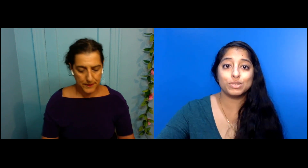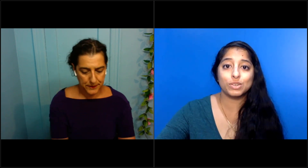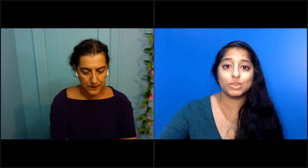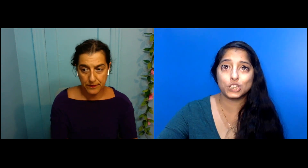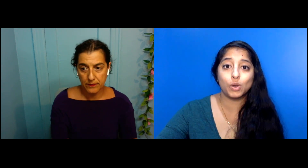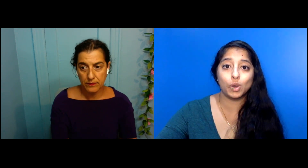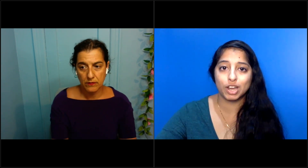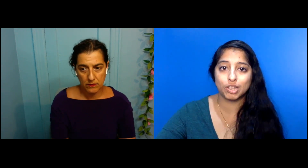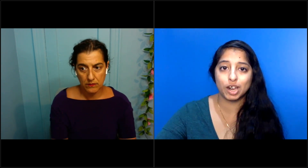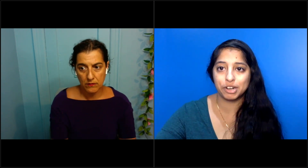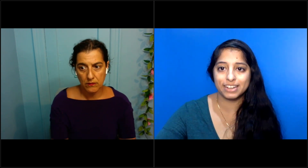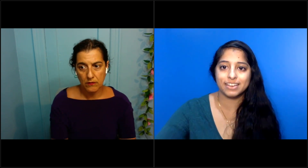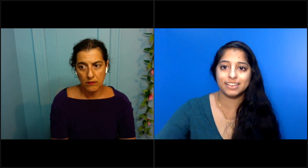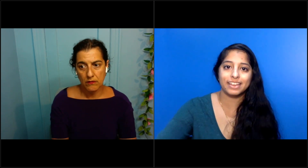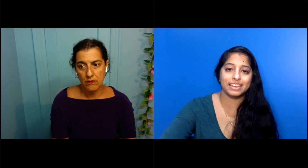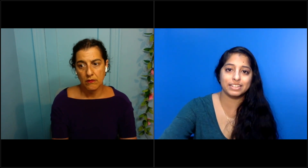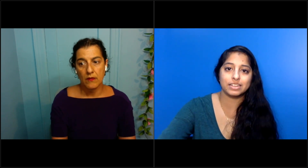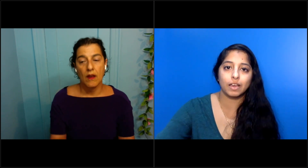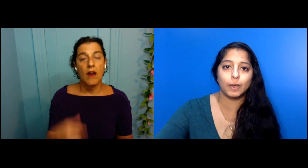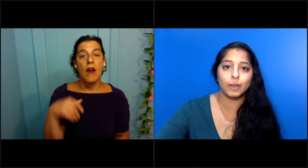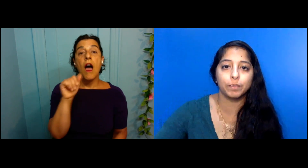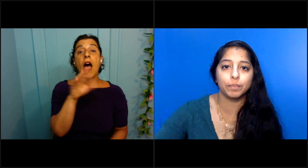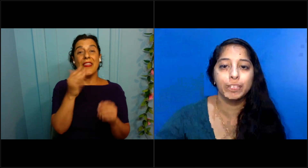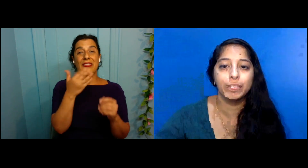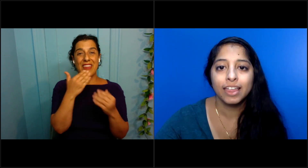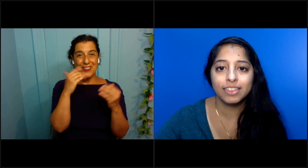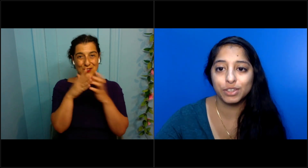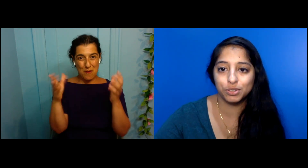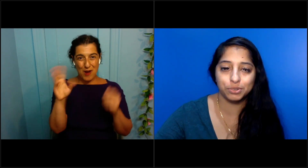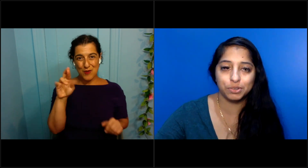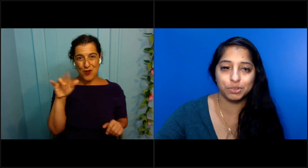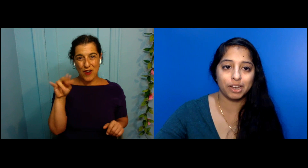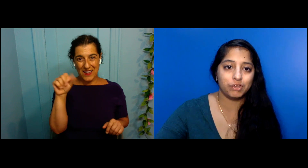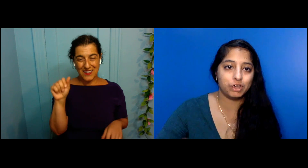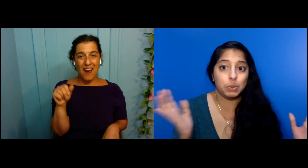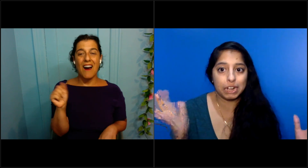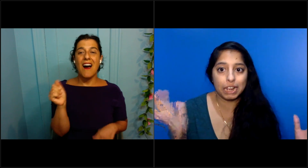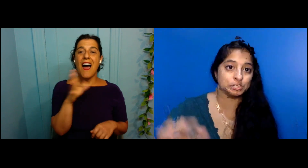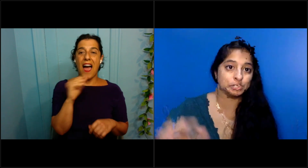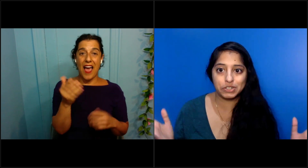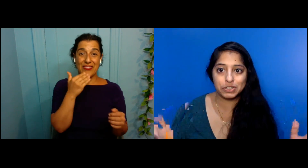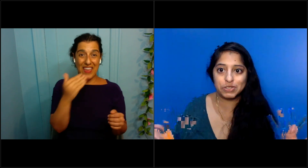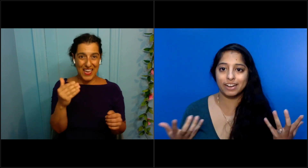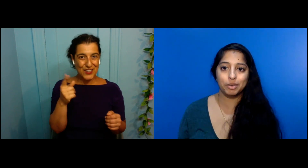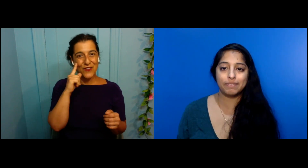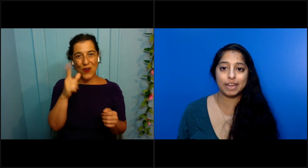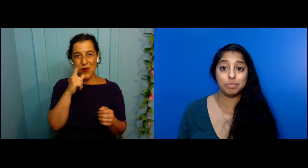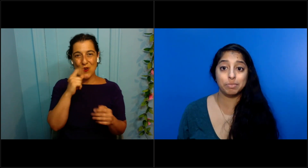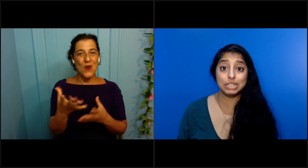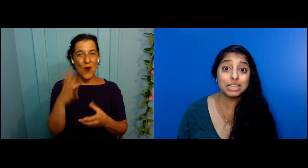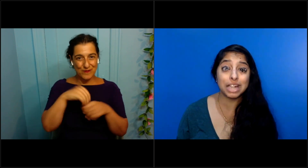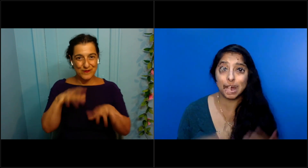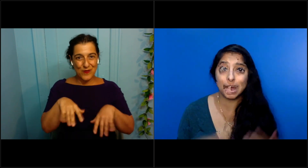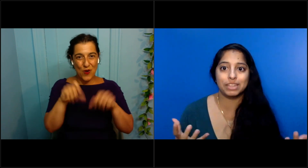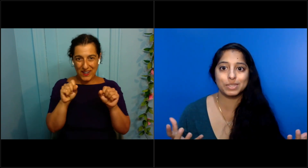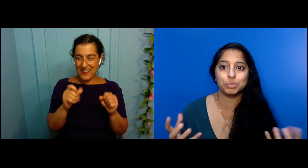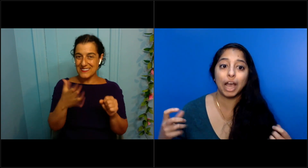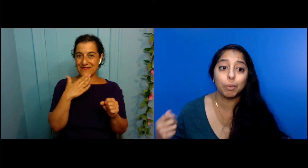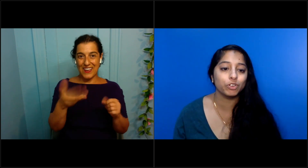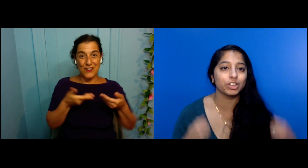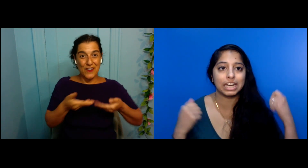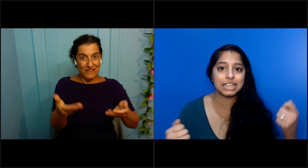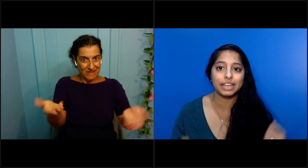Thank you so much, Miranda, and thank you to the organizers for inviting me to do this. I hope